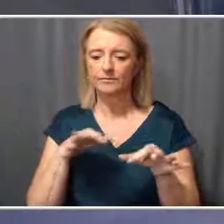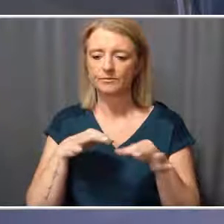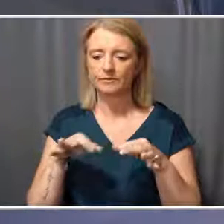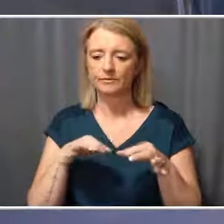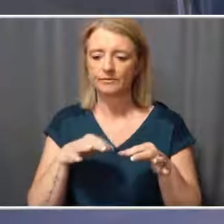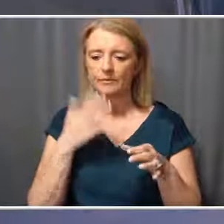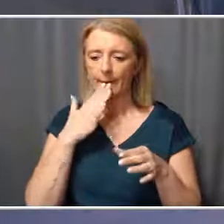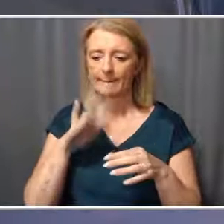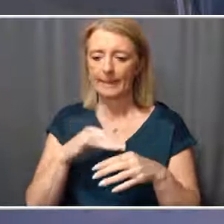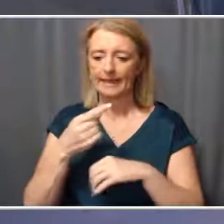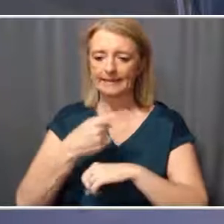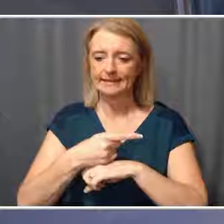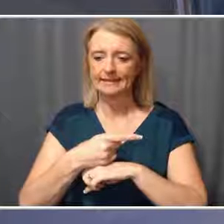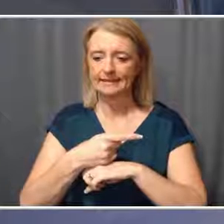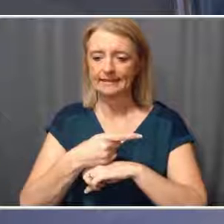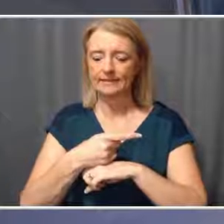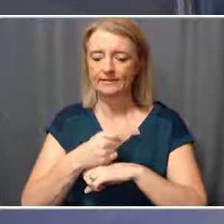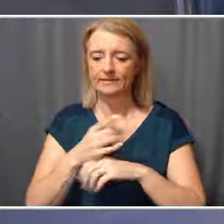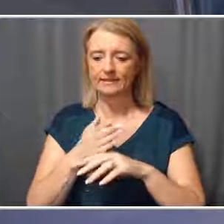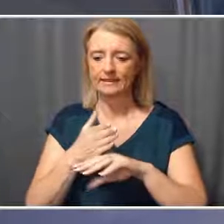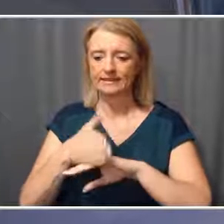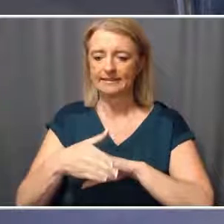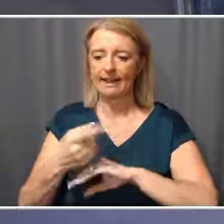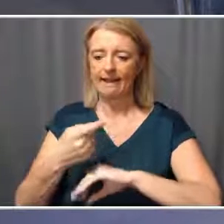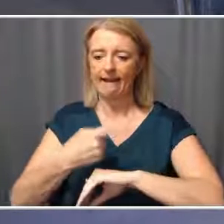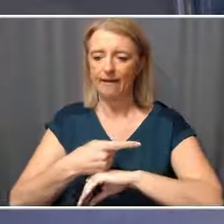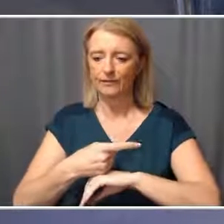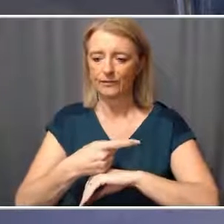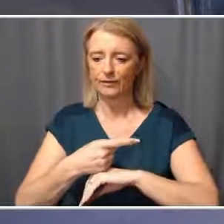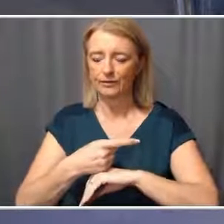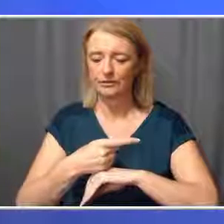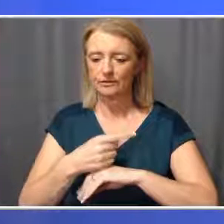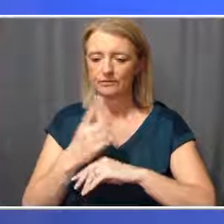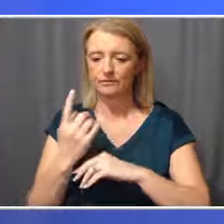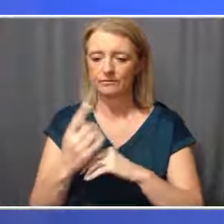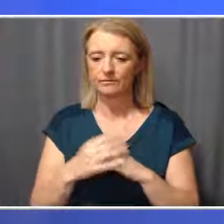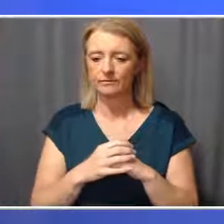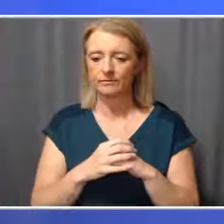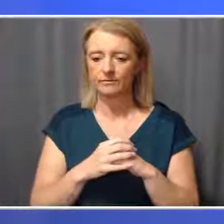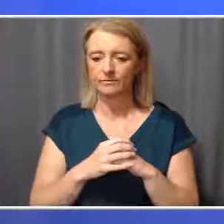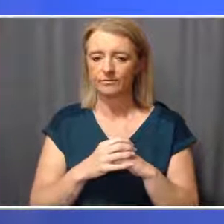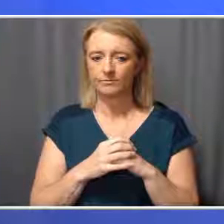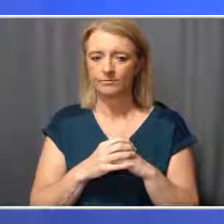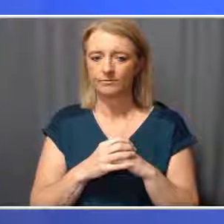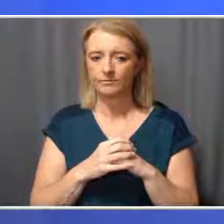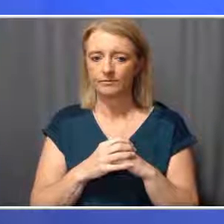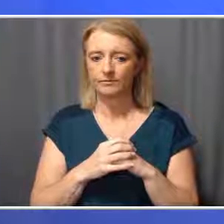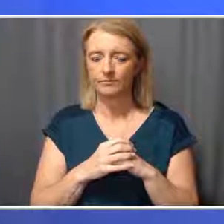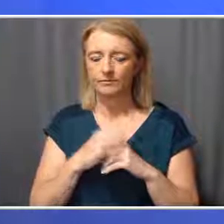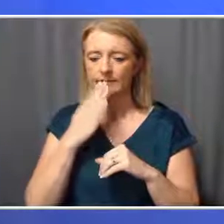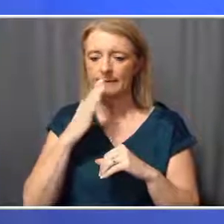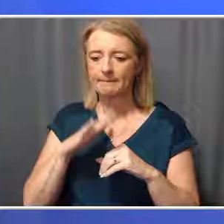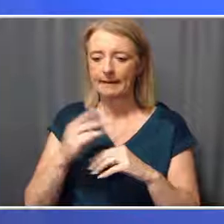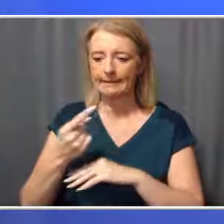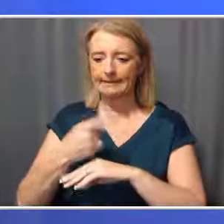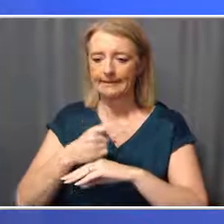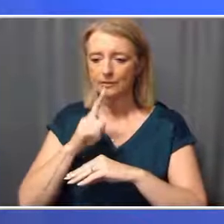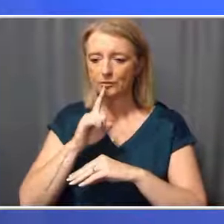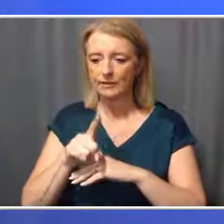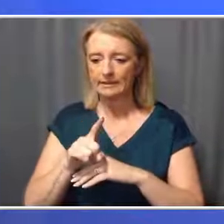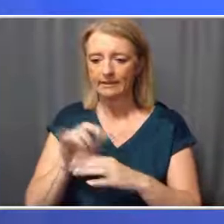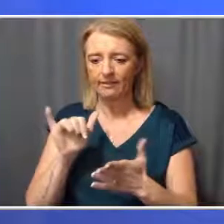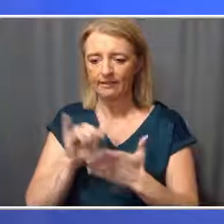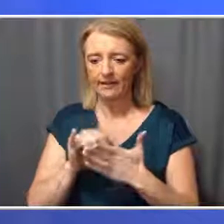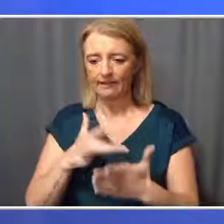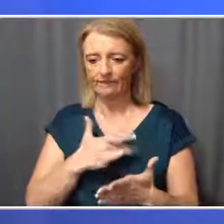for me is by the end of the day, once the medicines have all done their job, the headache's gone away, I'm wide awake and I can't sleep. So then the next day I'm